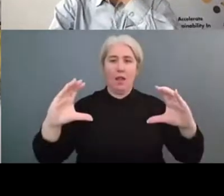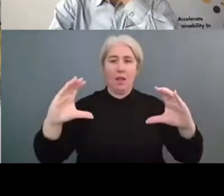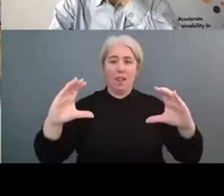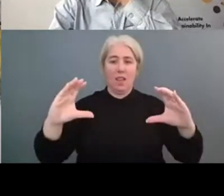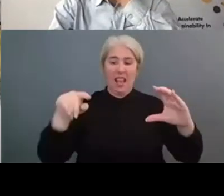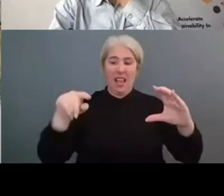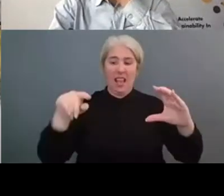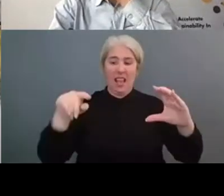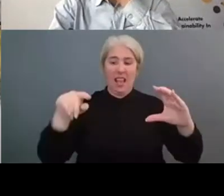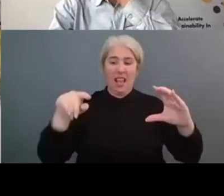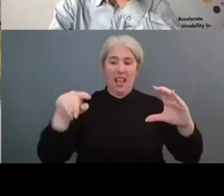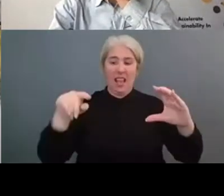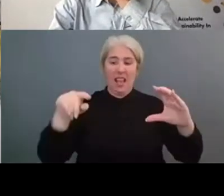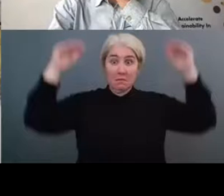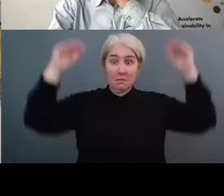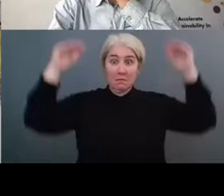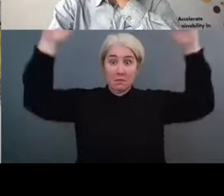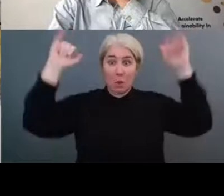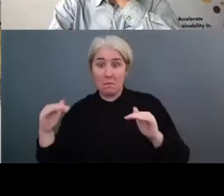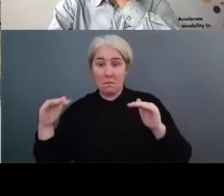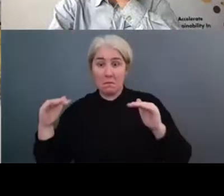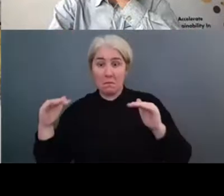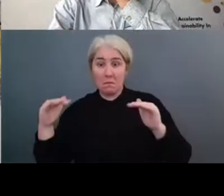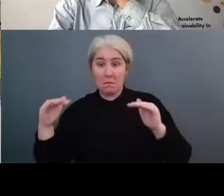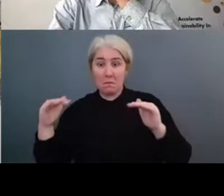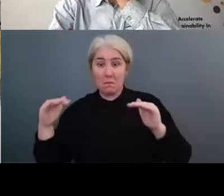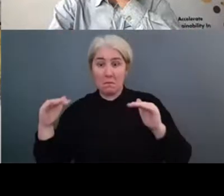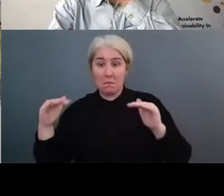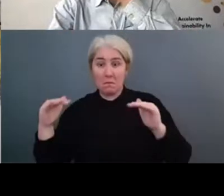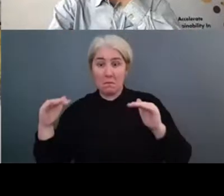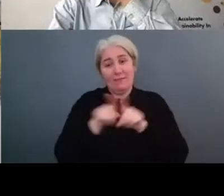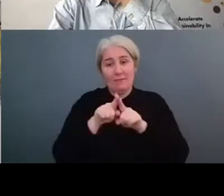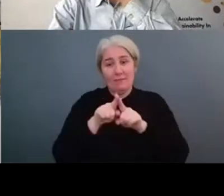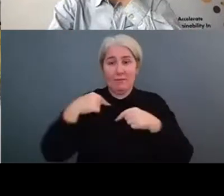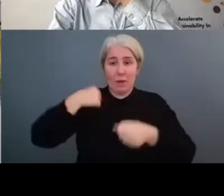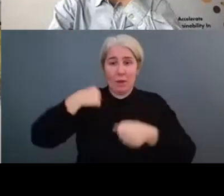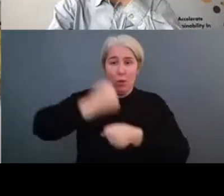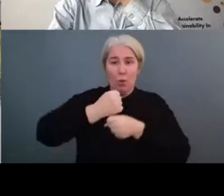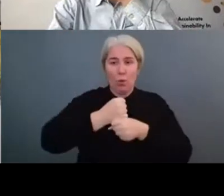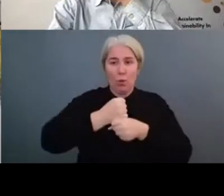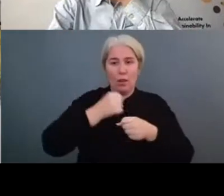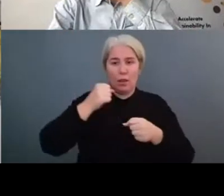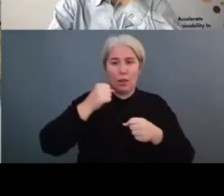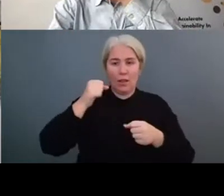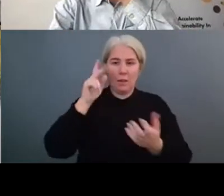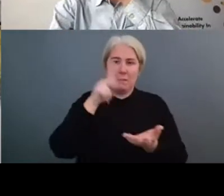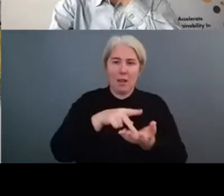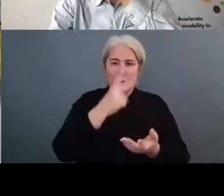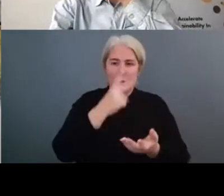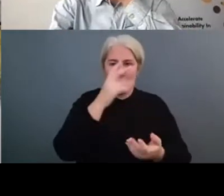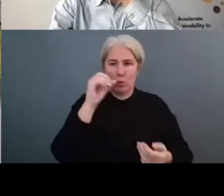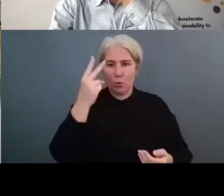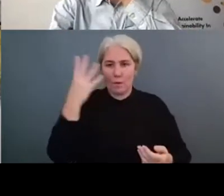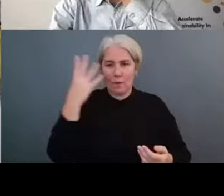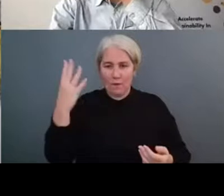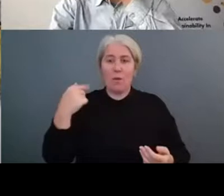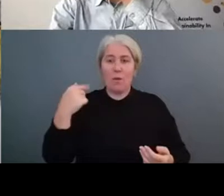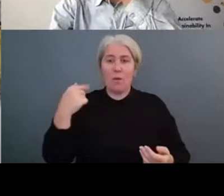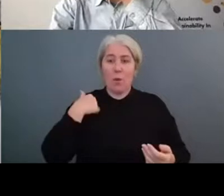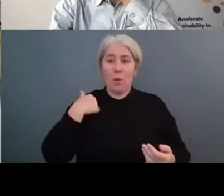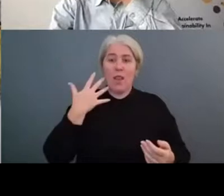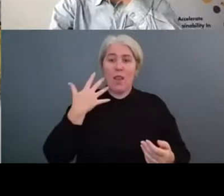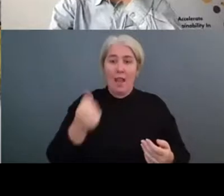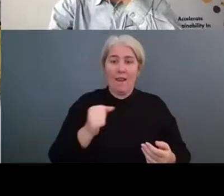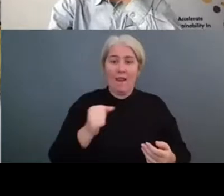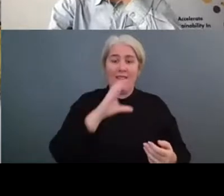synthesis of what we do, in fact, because on the carbon budget, we are working with the financial department and the financial director, and our carbon tool